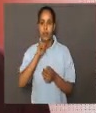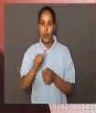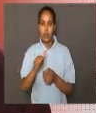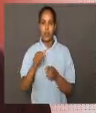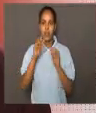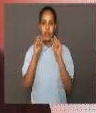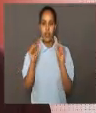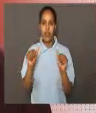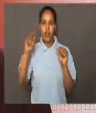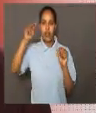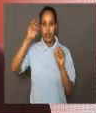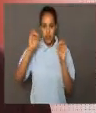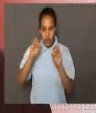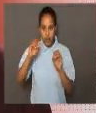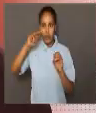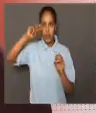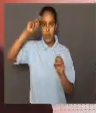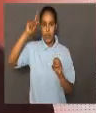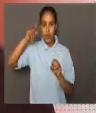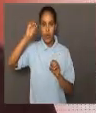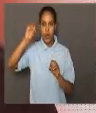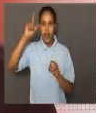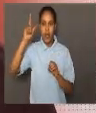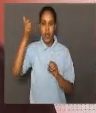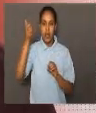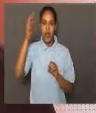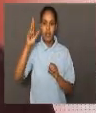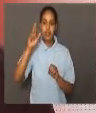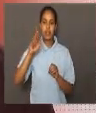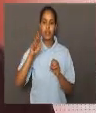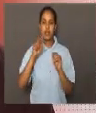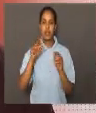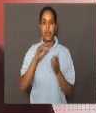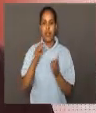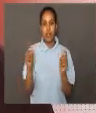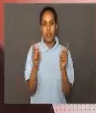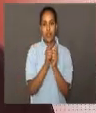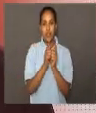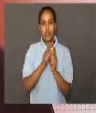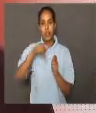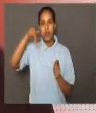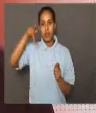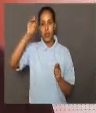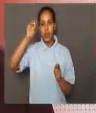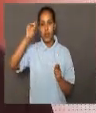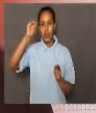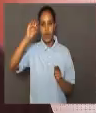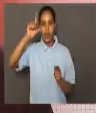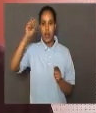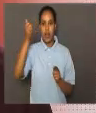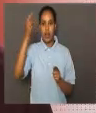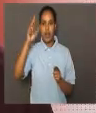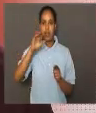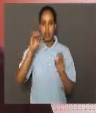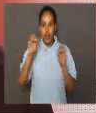in non-polar solvents. The interaction between the polar solid and